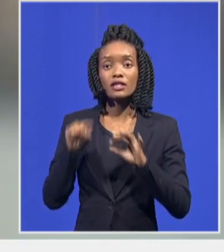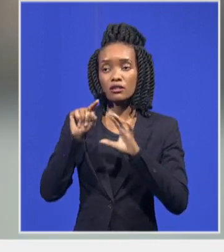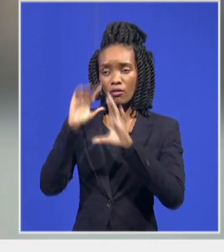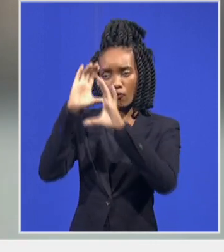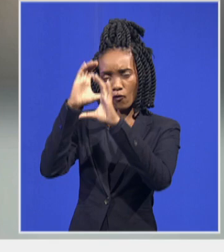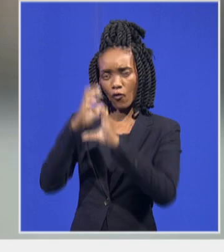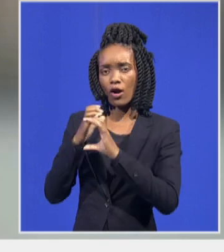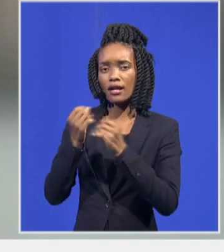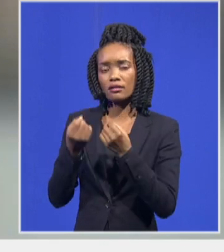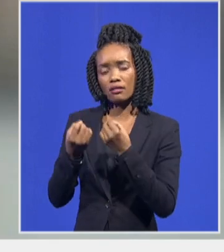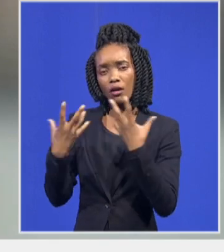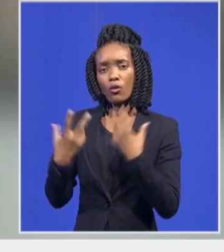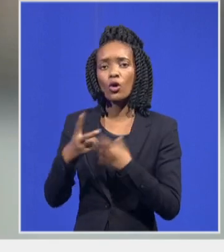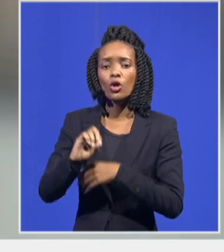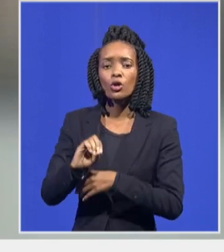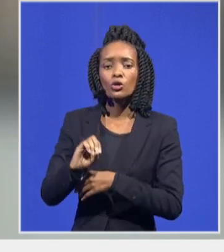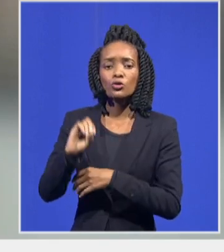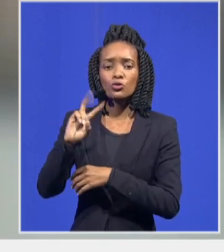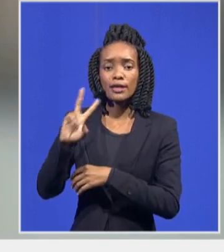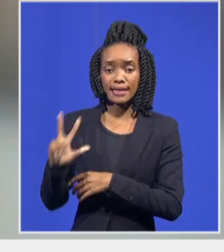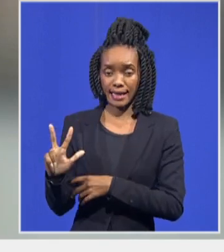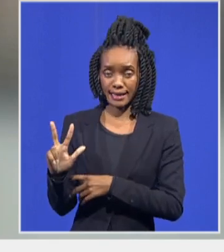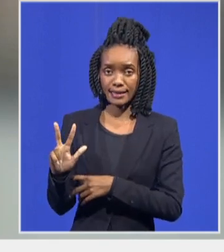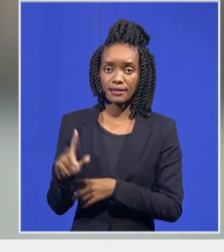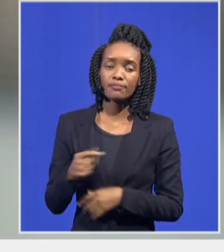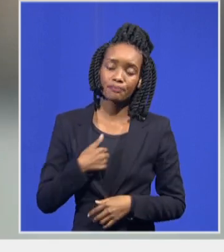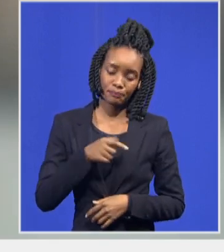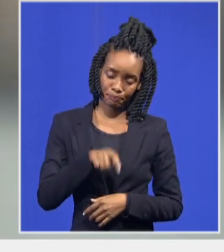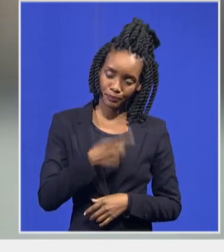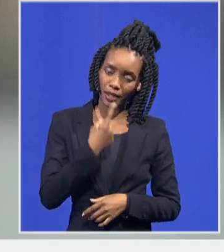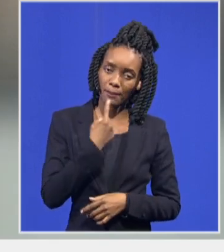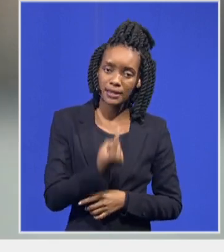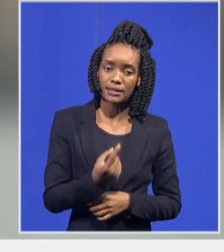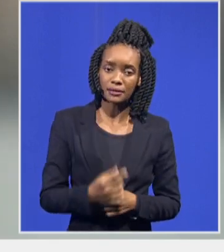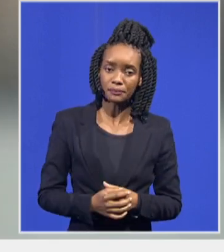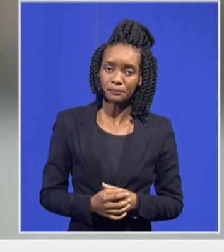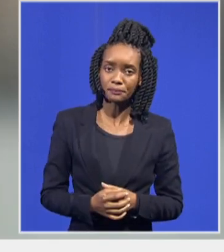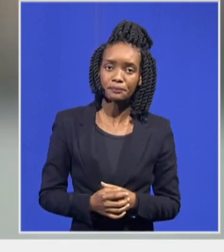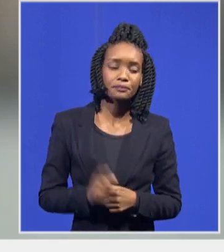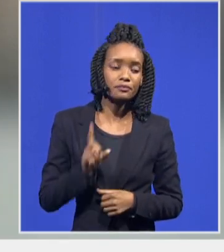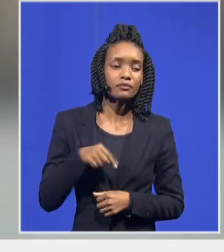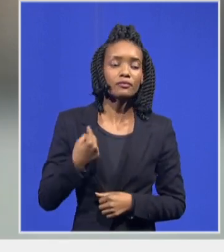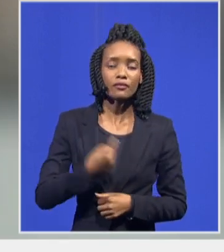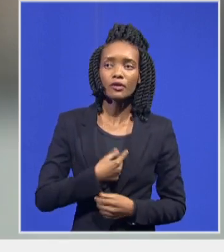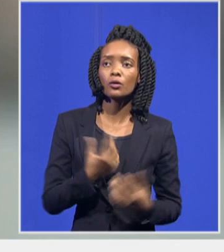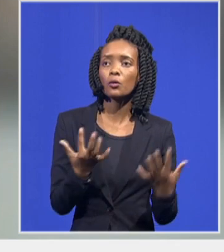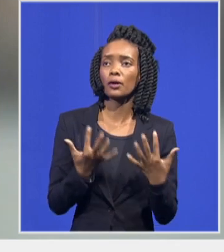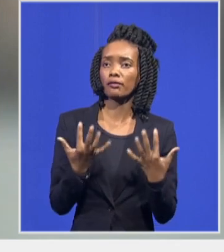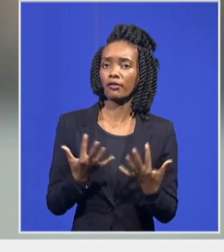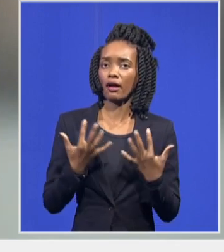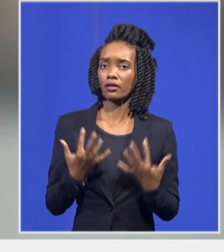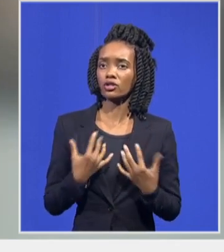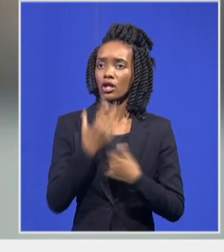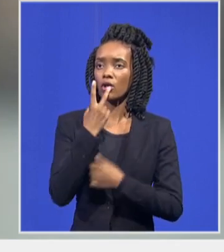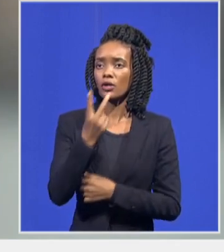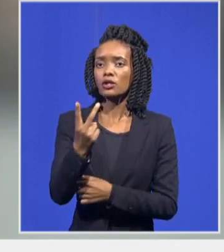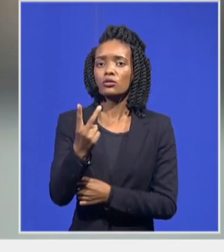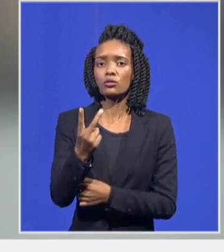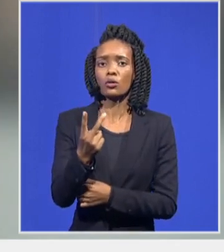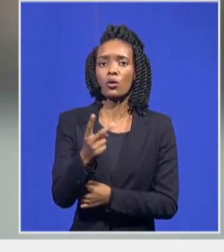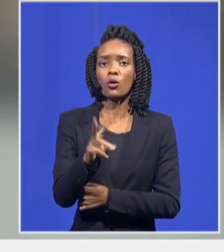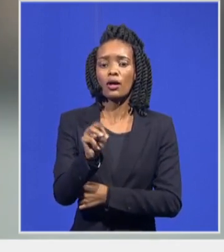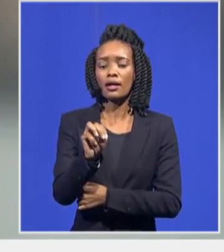COP28. And I must say we're enormously encouraged when we saw that the